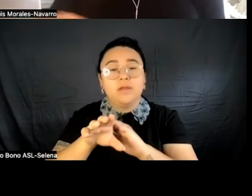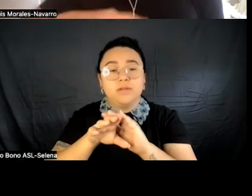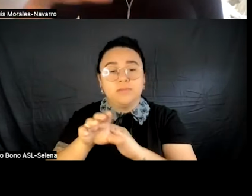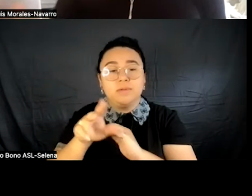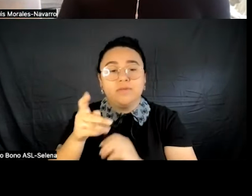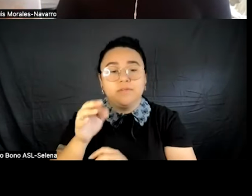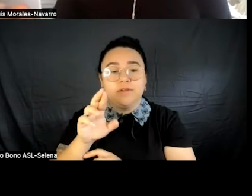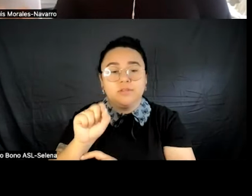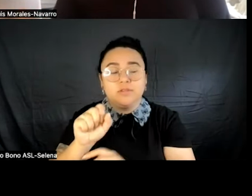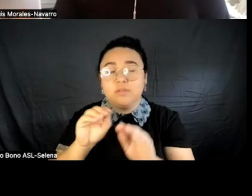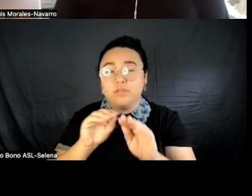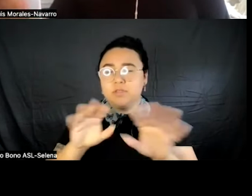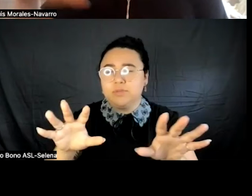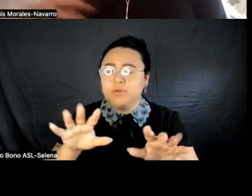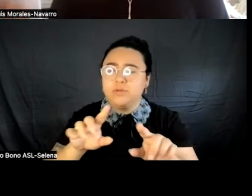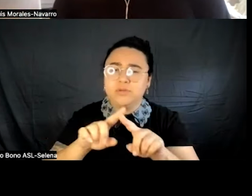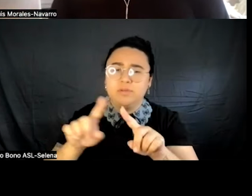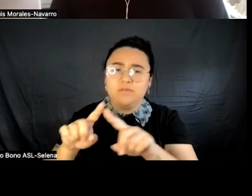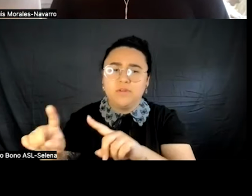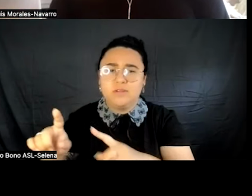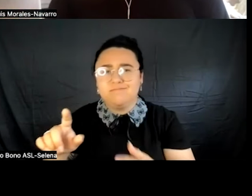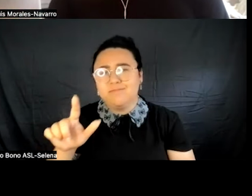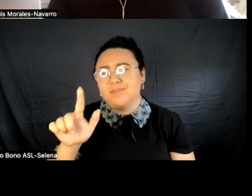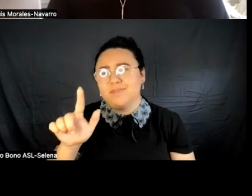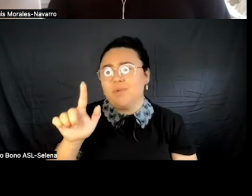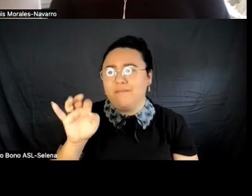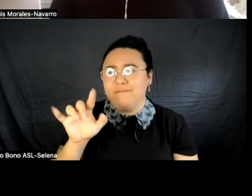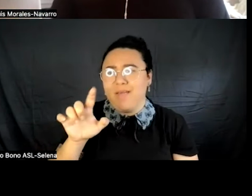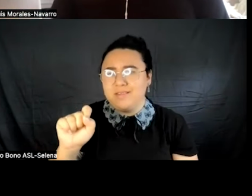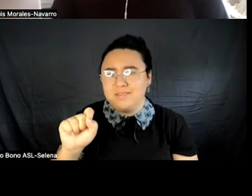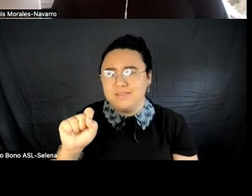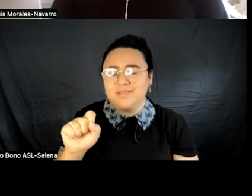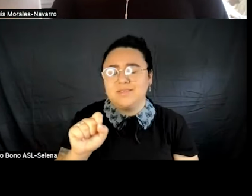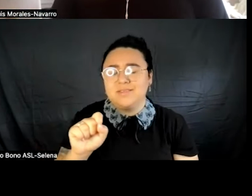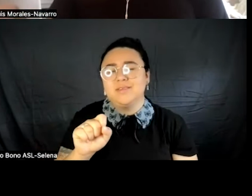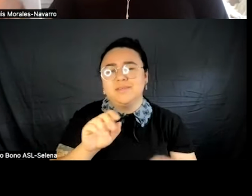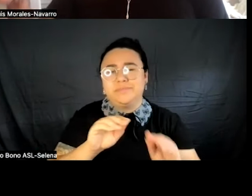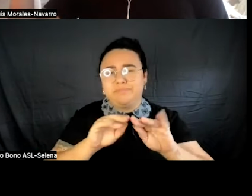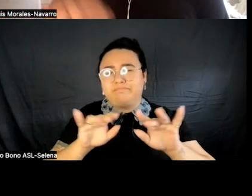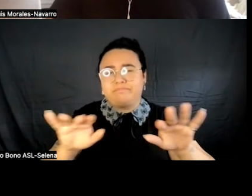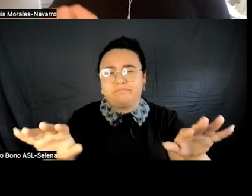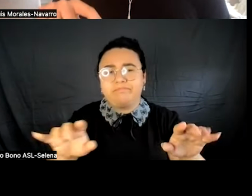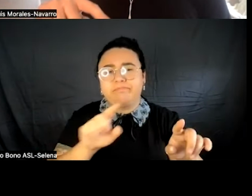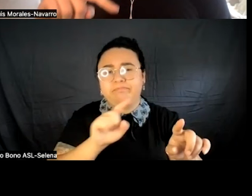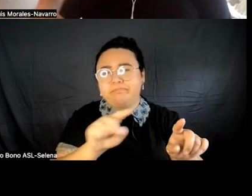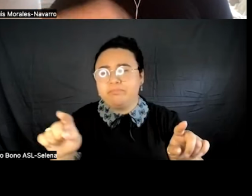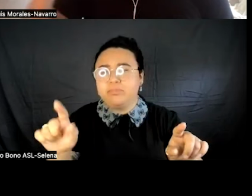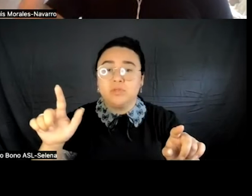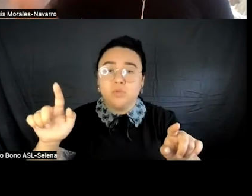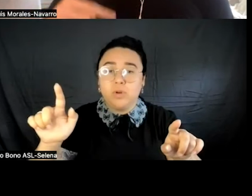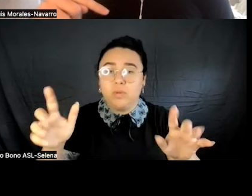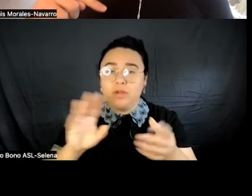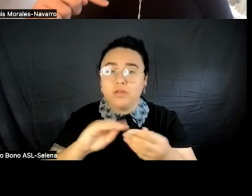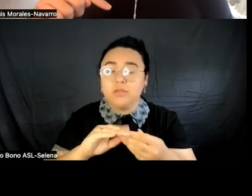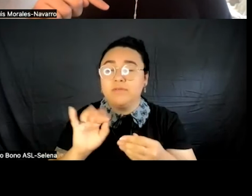are distributed across 21 different files, which means that if you change